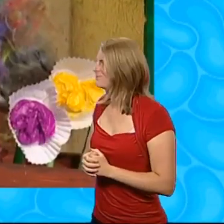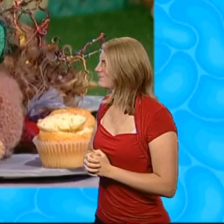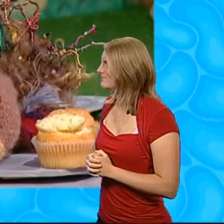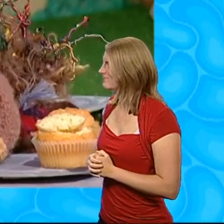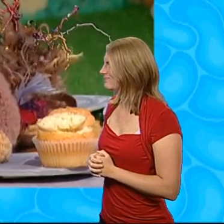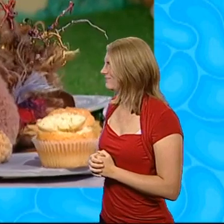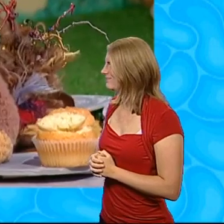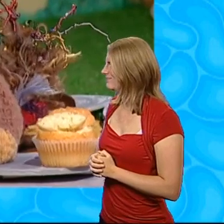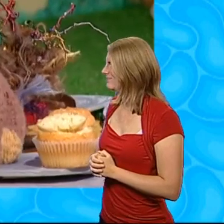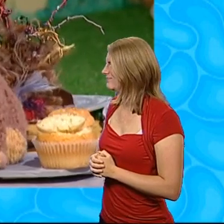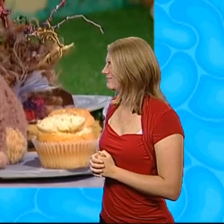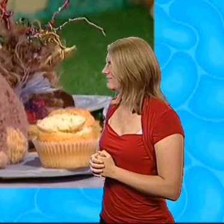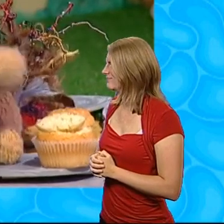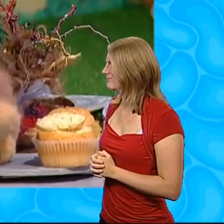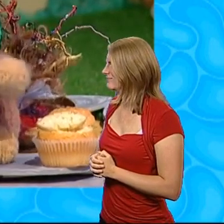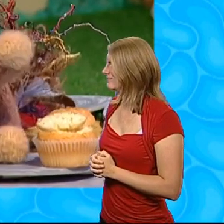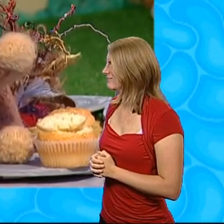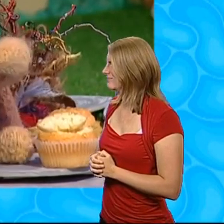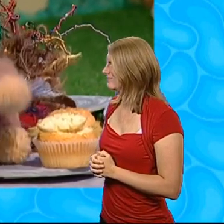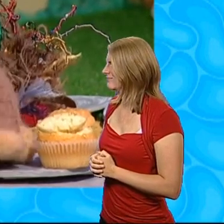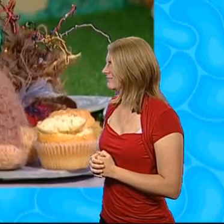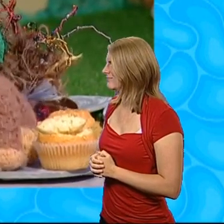Stick. Bye-bye, got to fly. Tra-la-la.